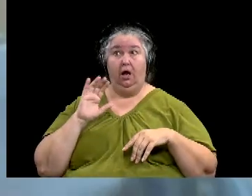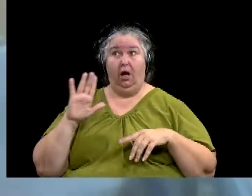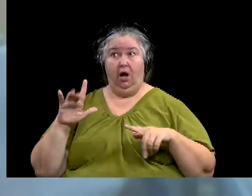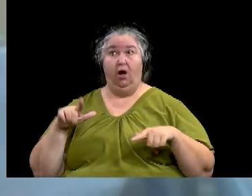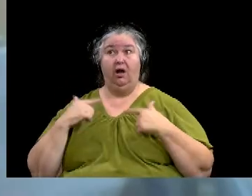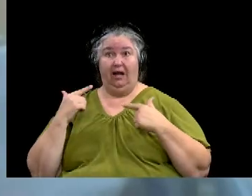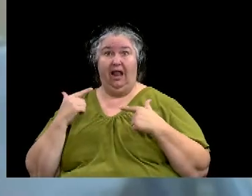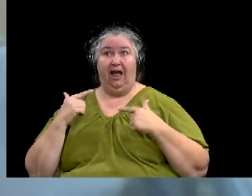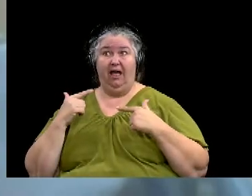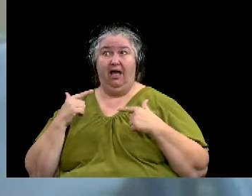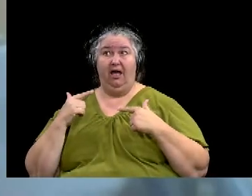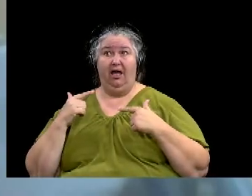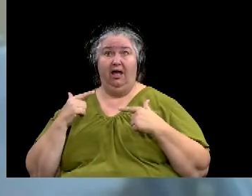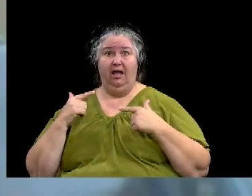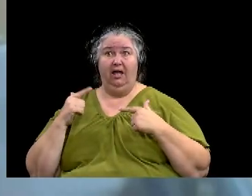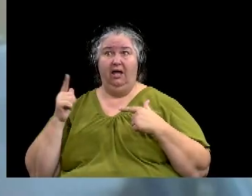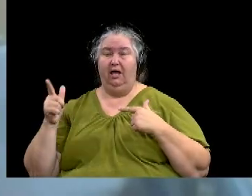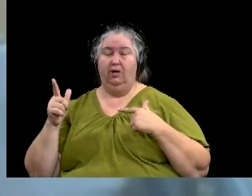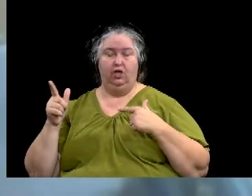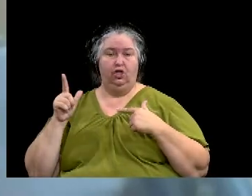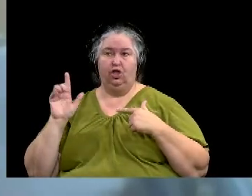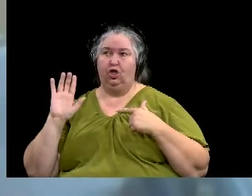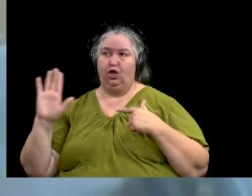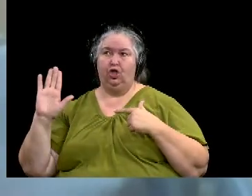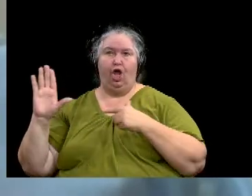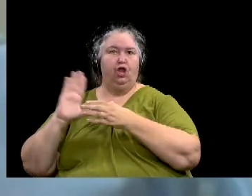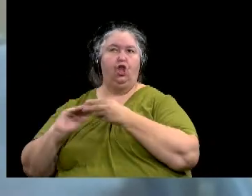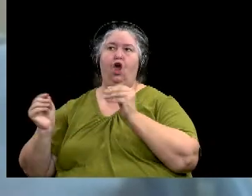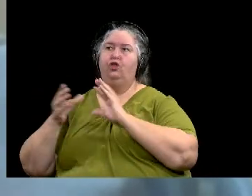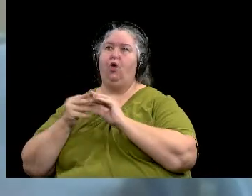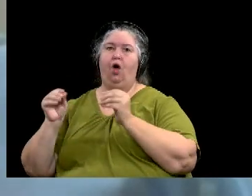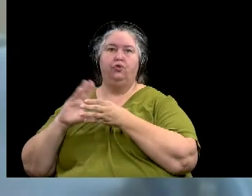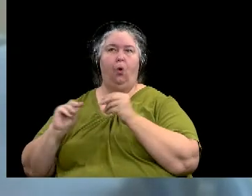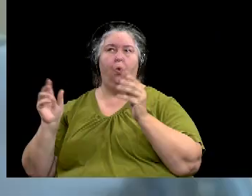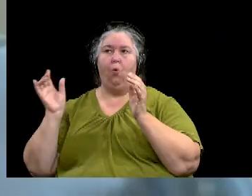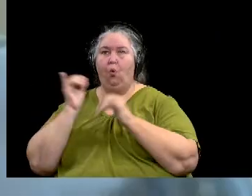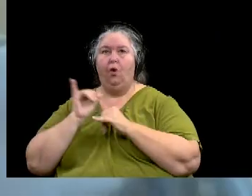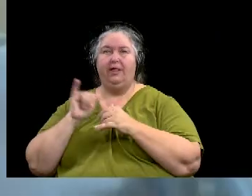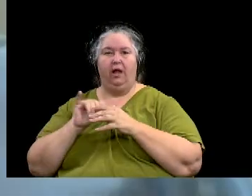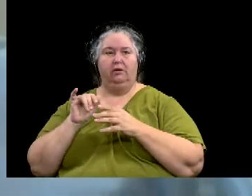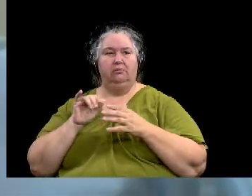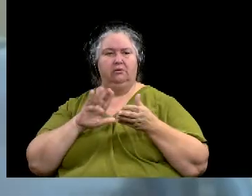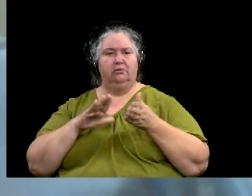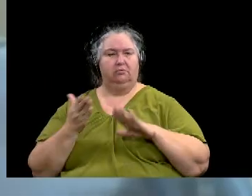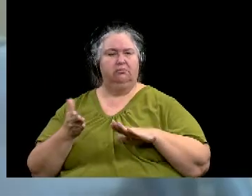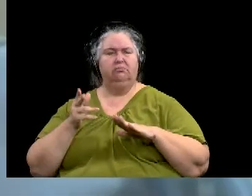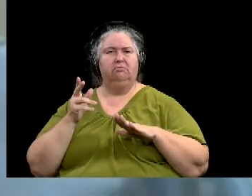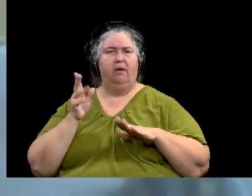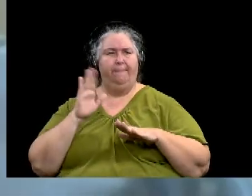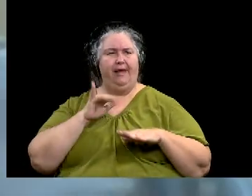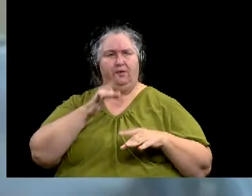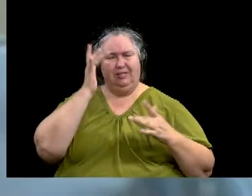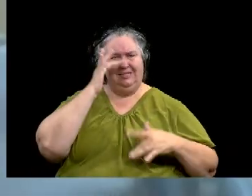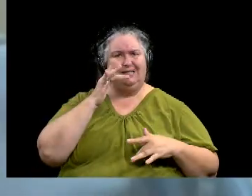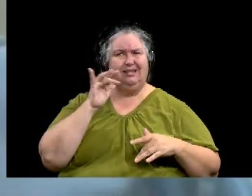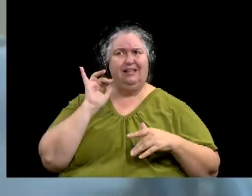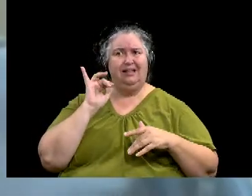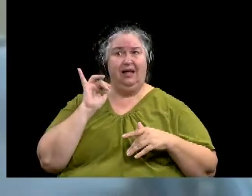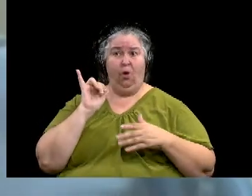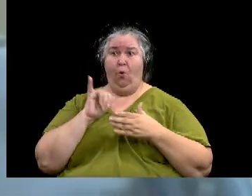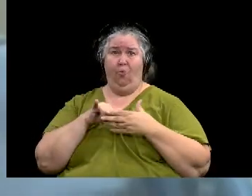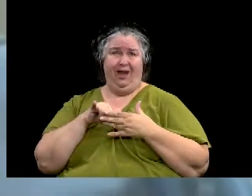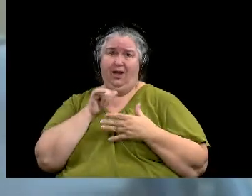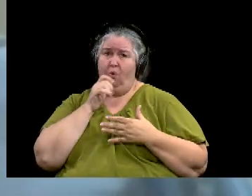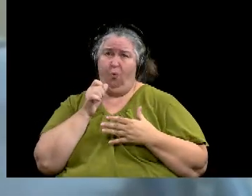that were killed by these diseases. A memory that we don't need to share with COVID any more than we